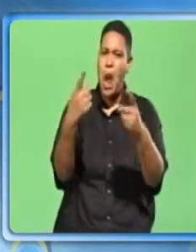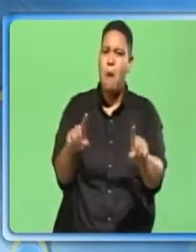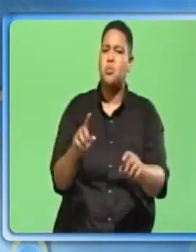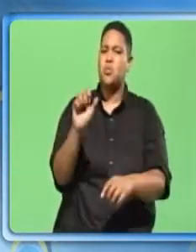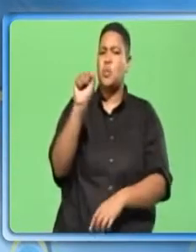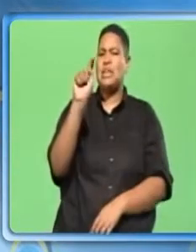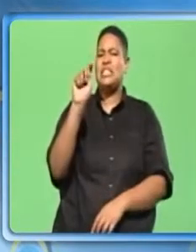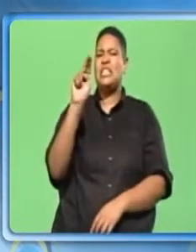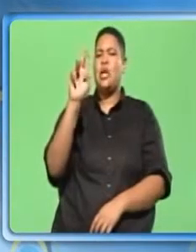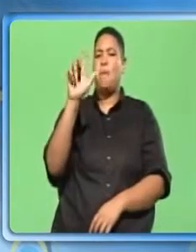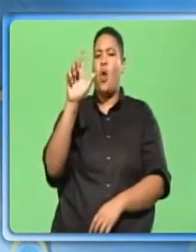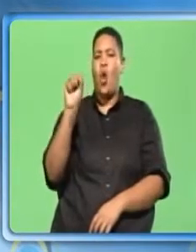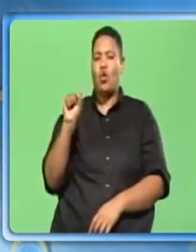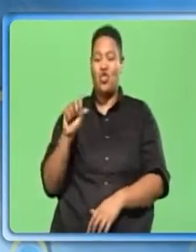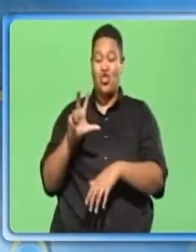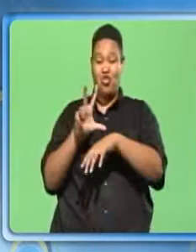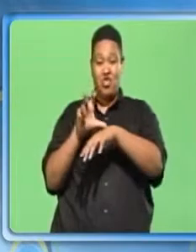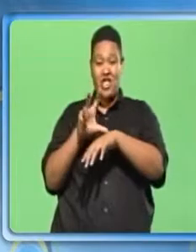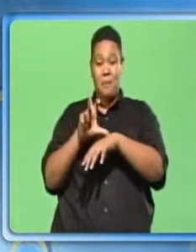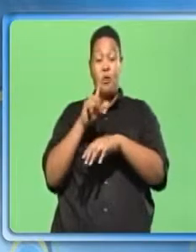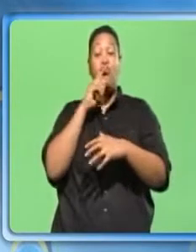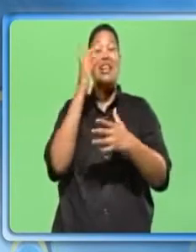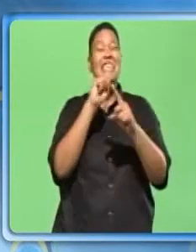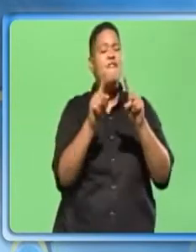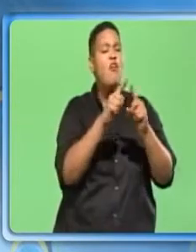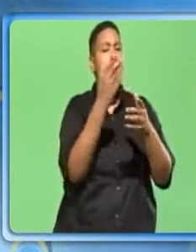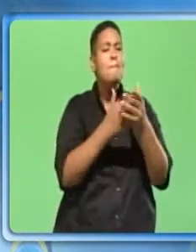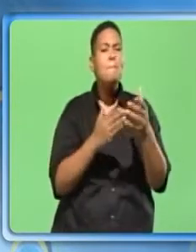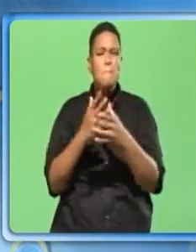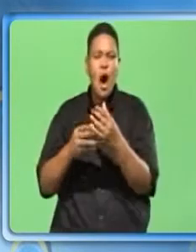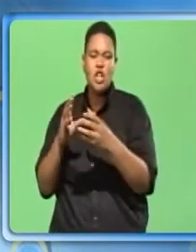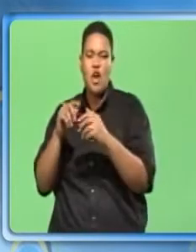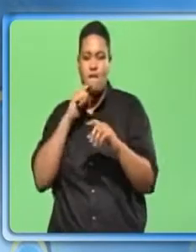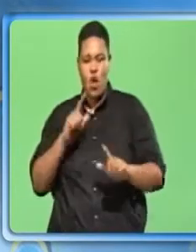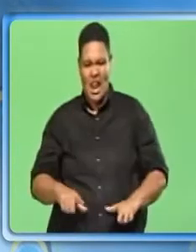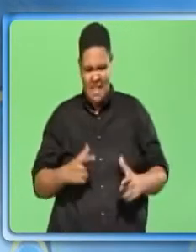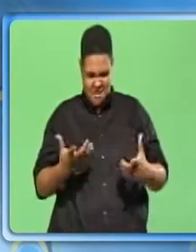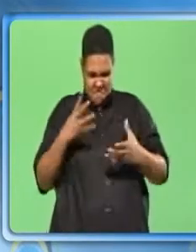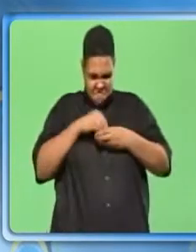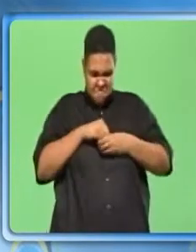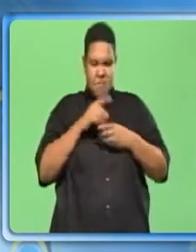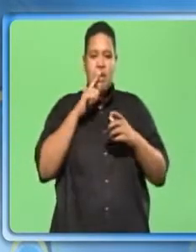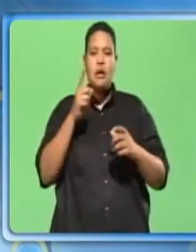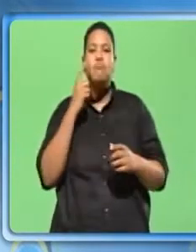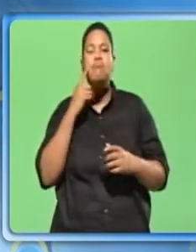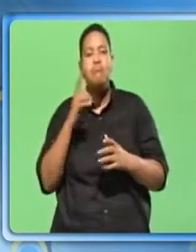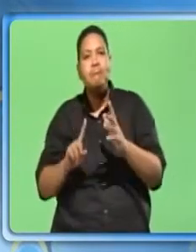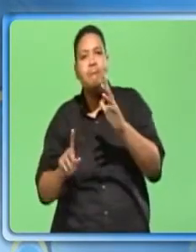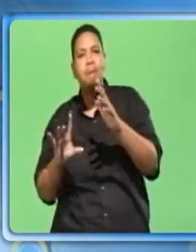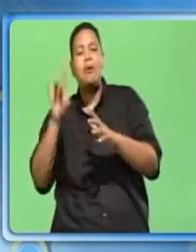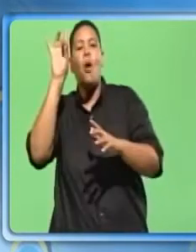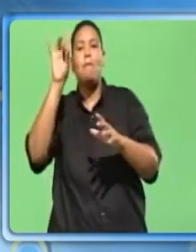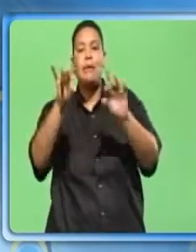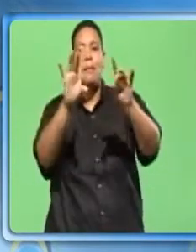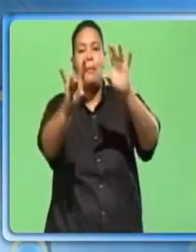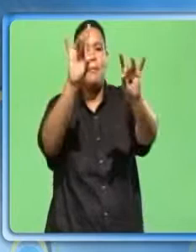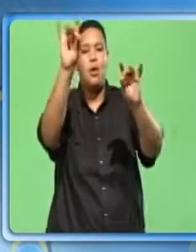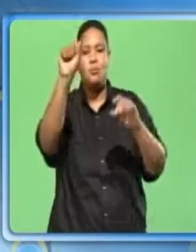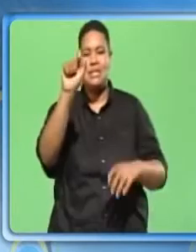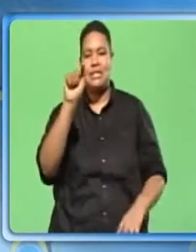stimulus. Receptors are parts of the organism that detect a stimulus.